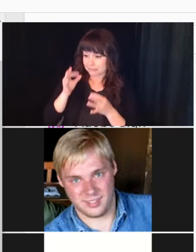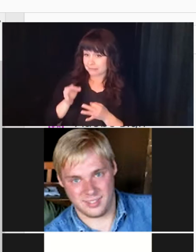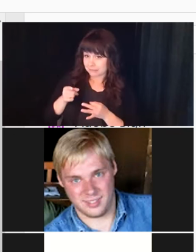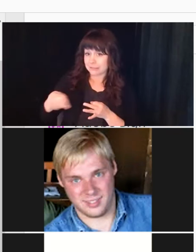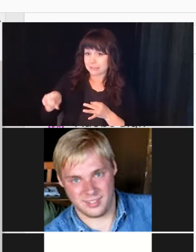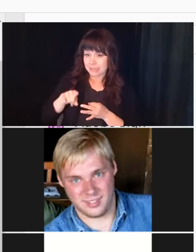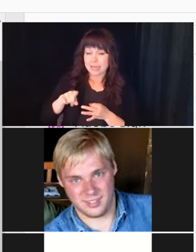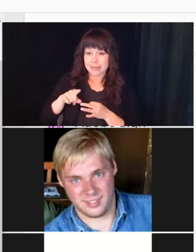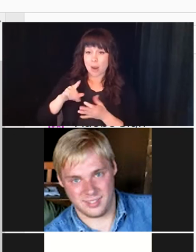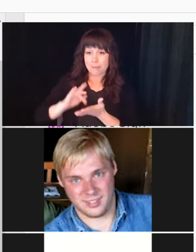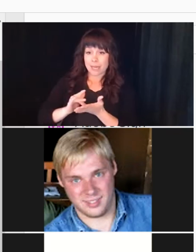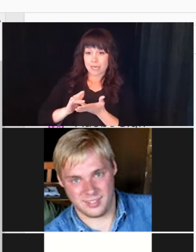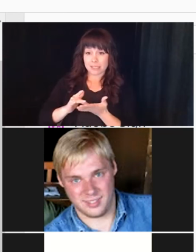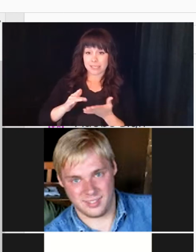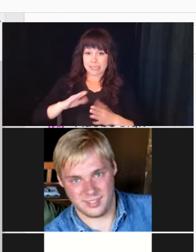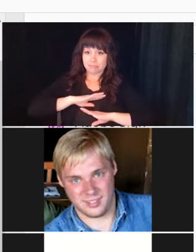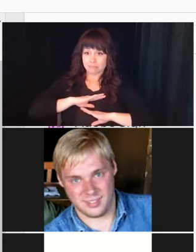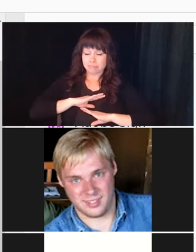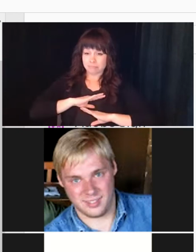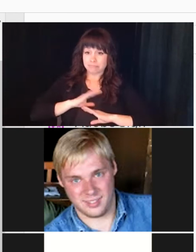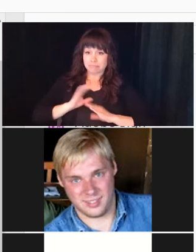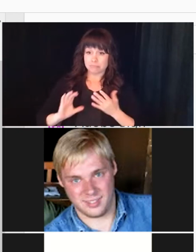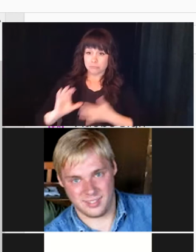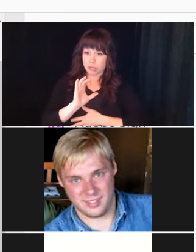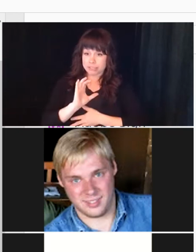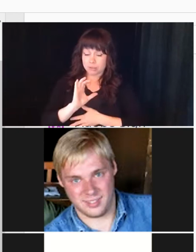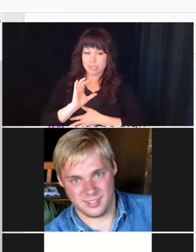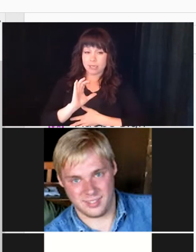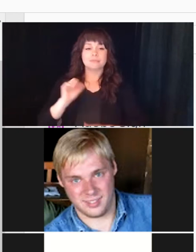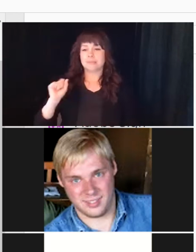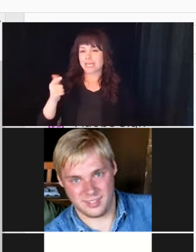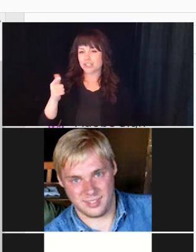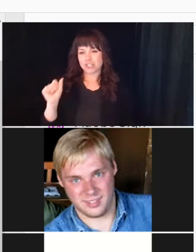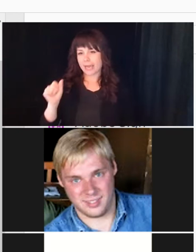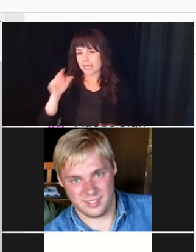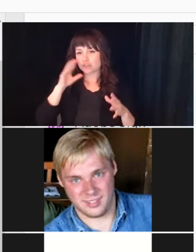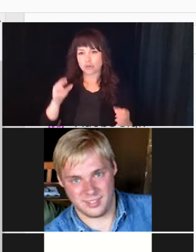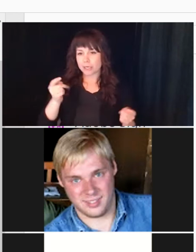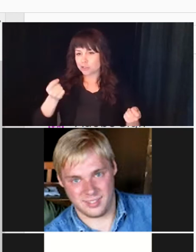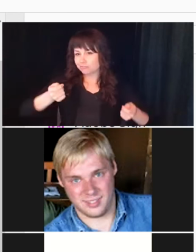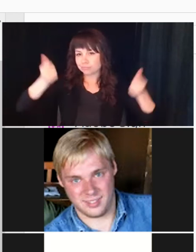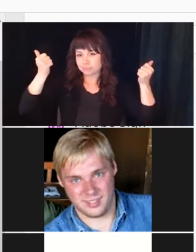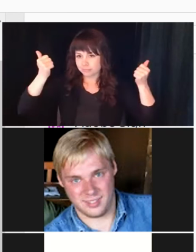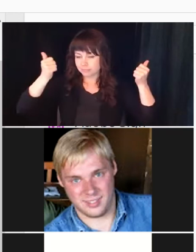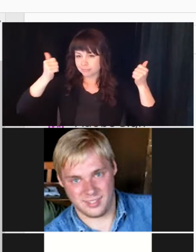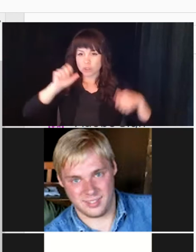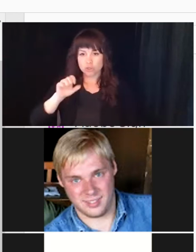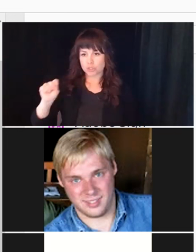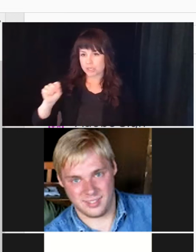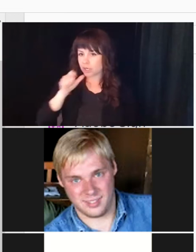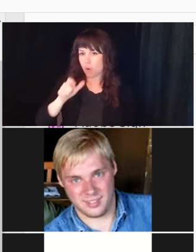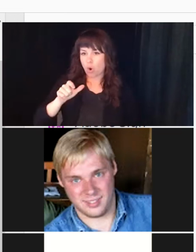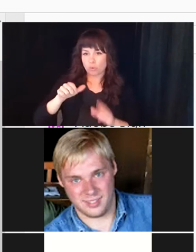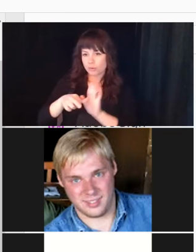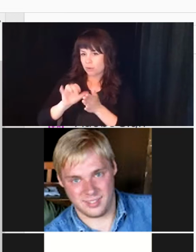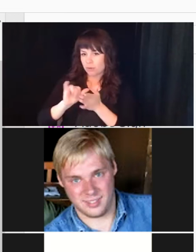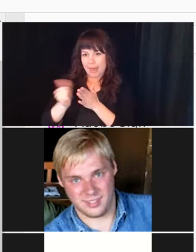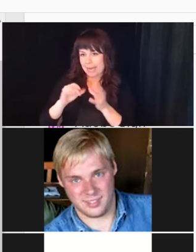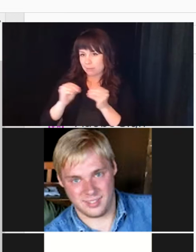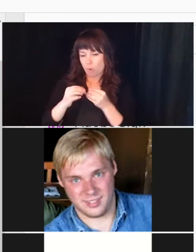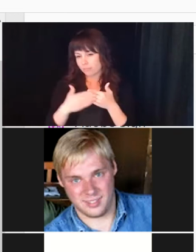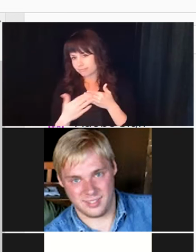for SSI, the SGA determination goes right out the window. Social Security no longer looks at that once a client's eligible.